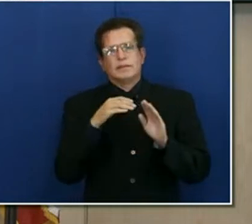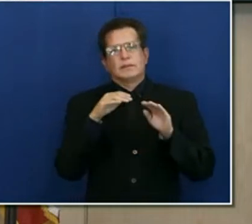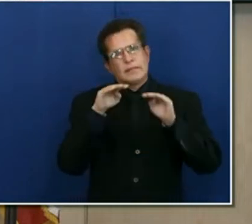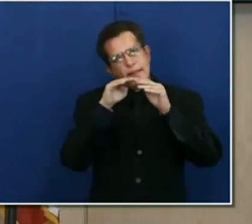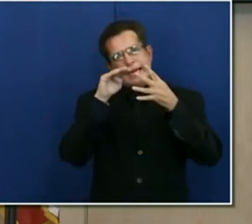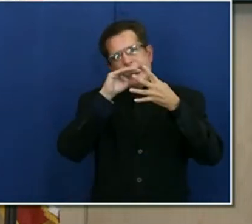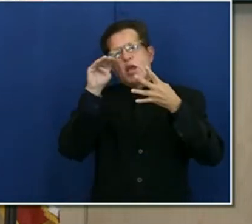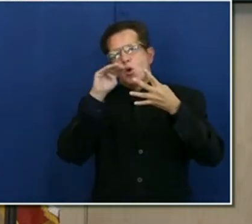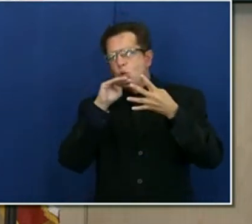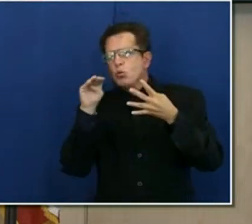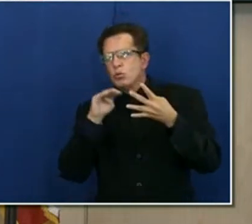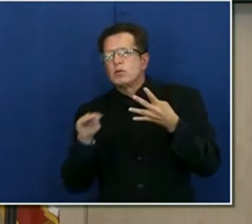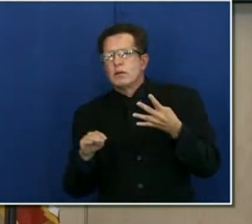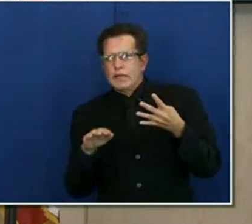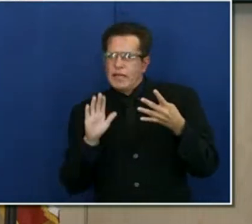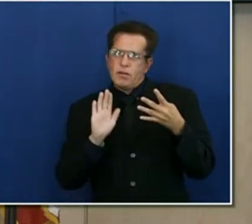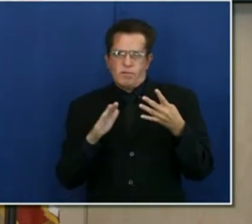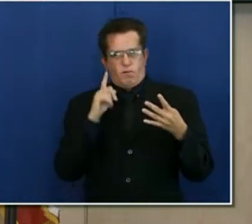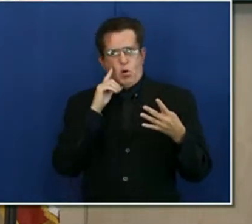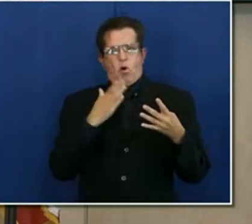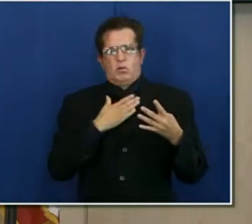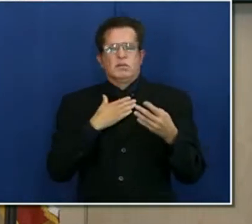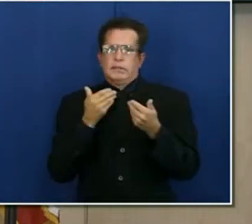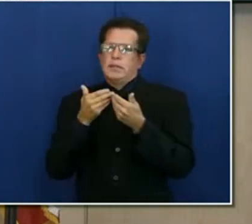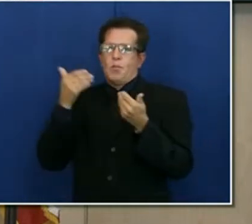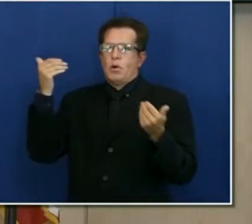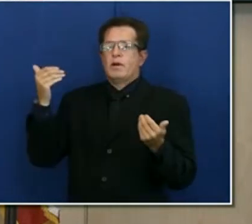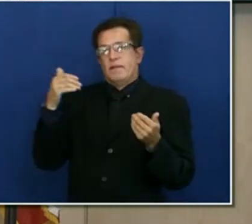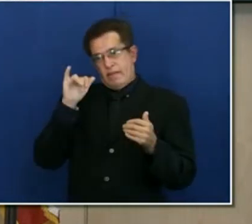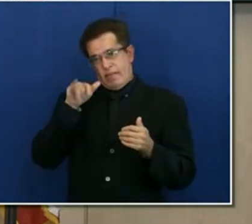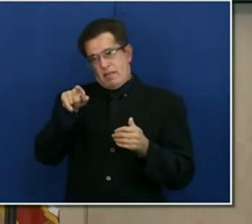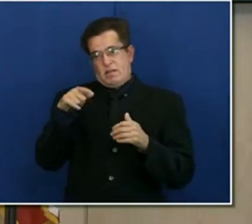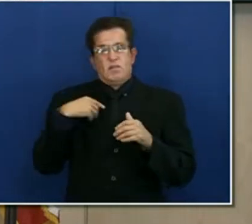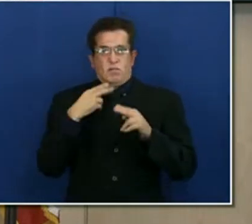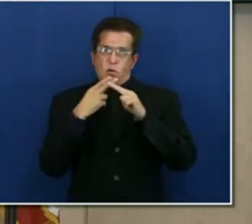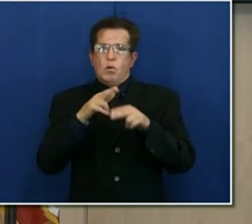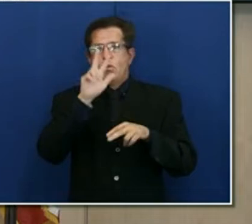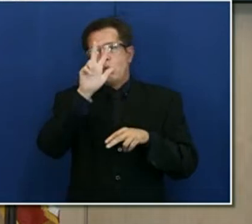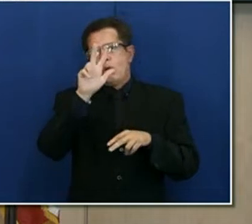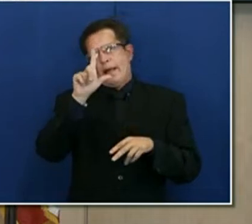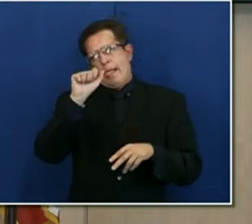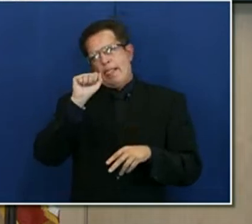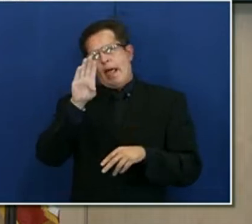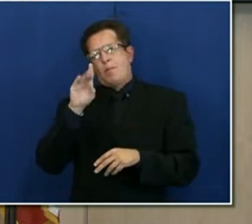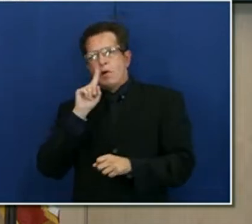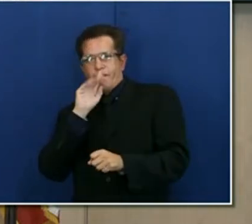setting outbreak is defined as 3 laboratory-confirmed positive cases from separate households that